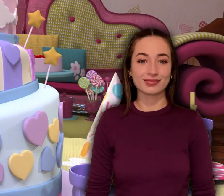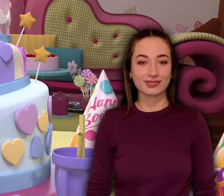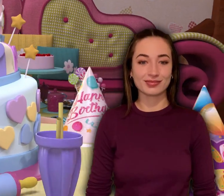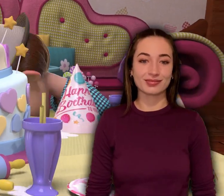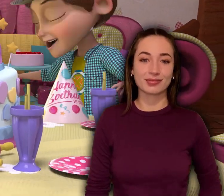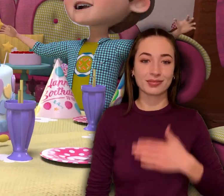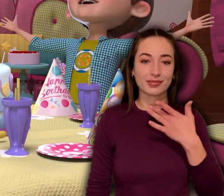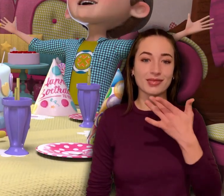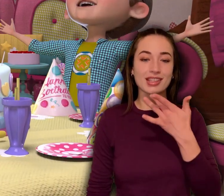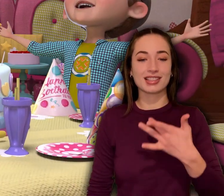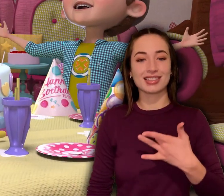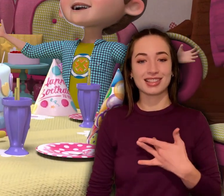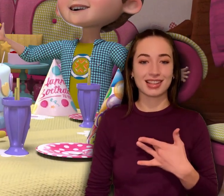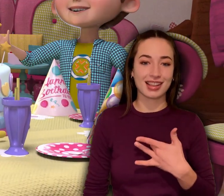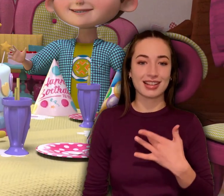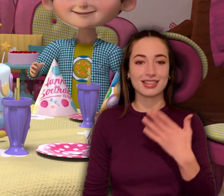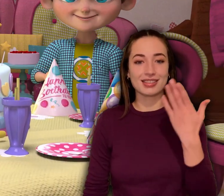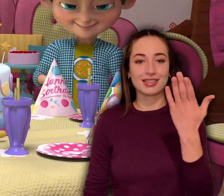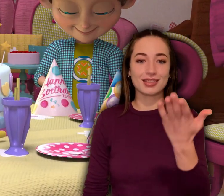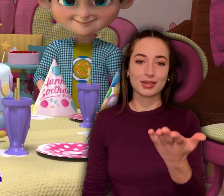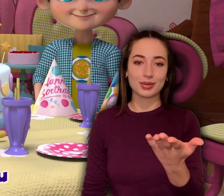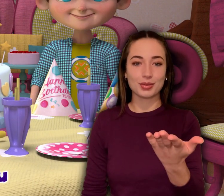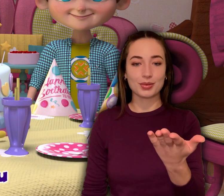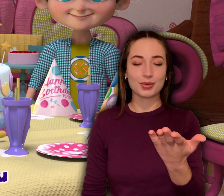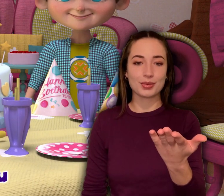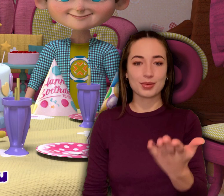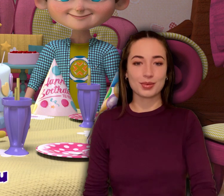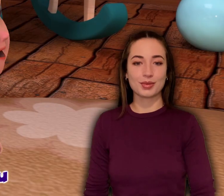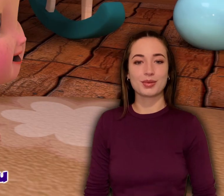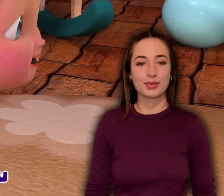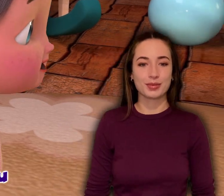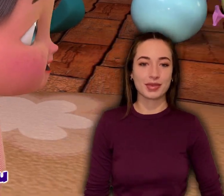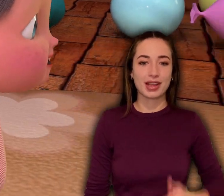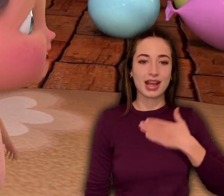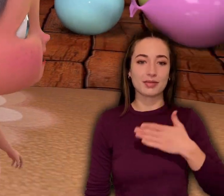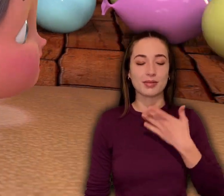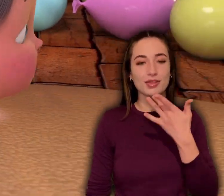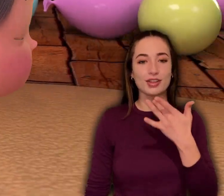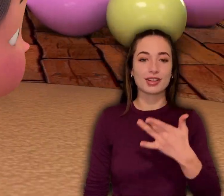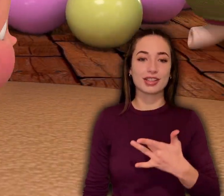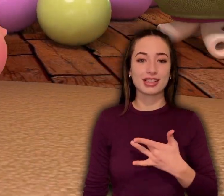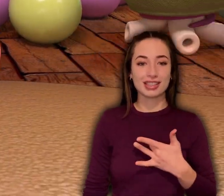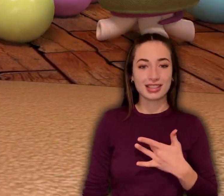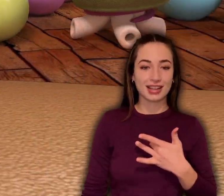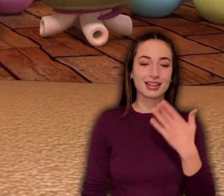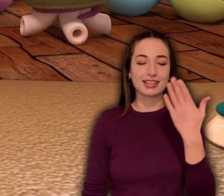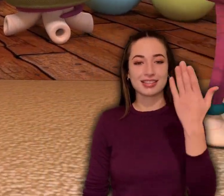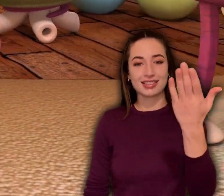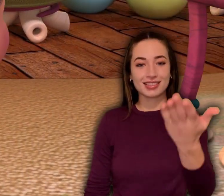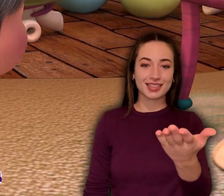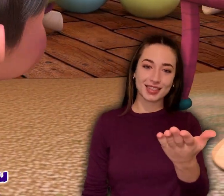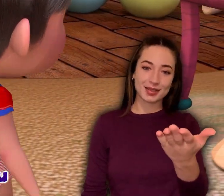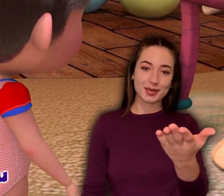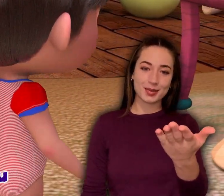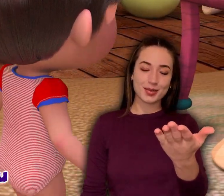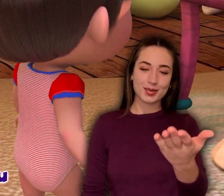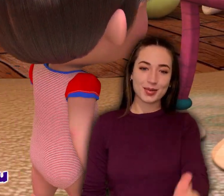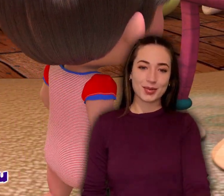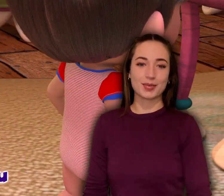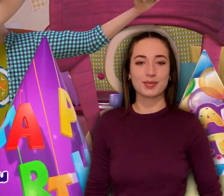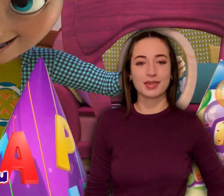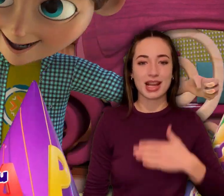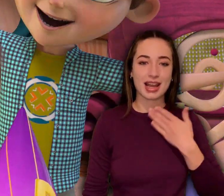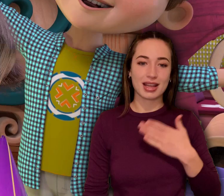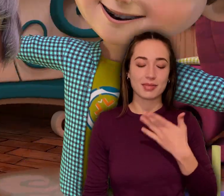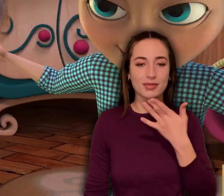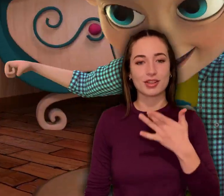birthday happy birthday to you happy birthday birthday to